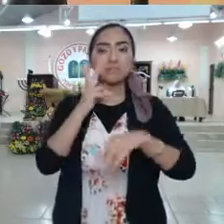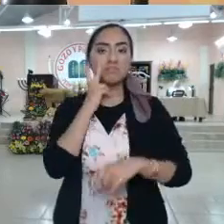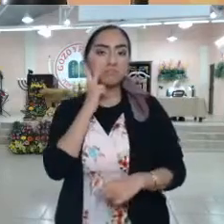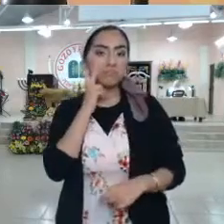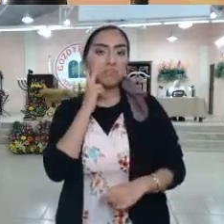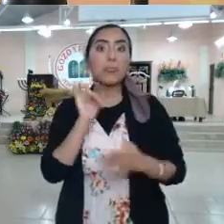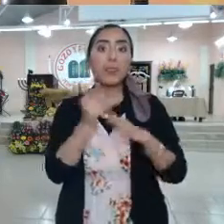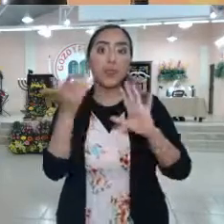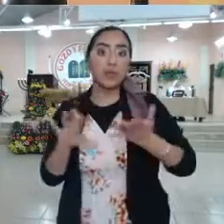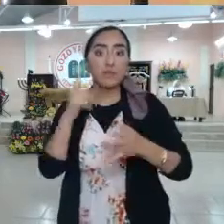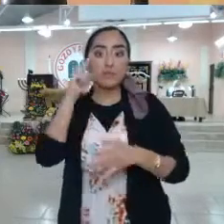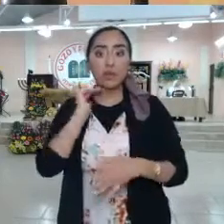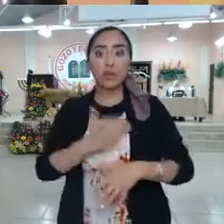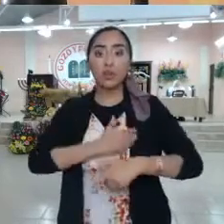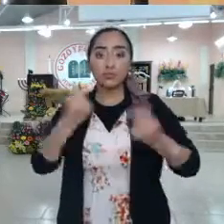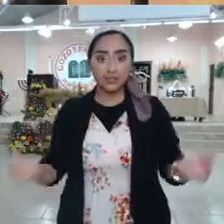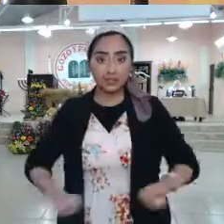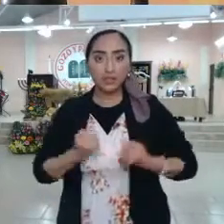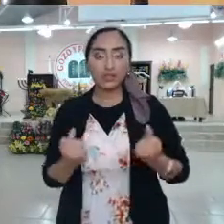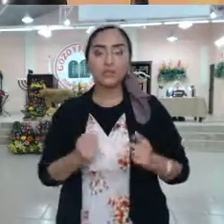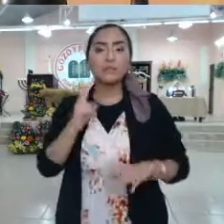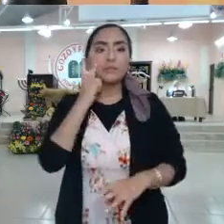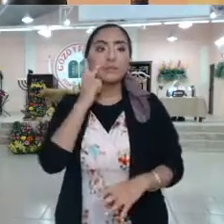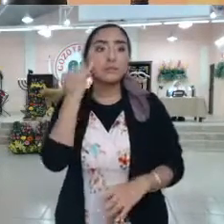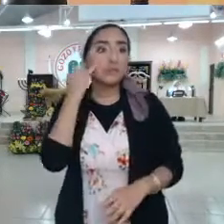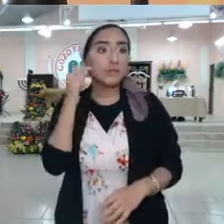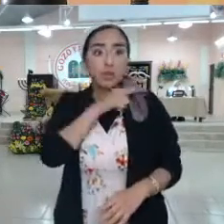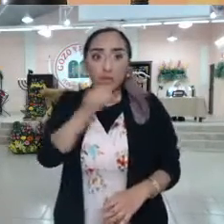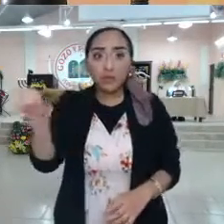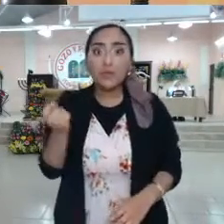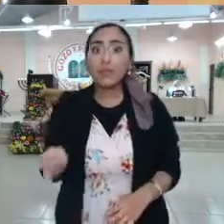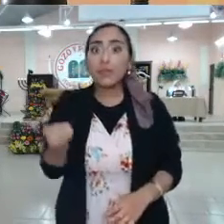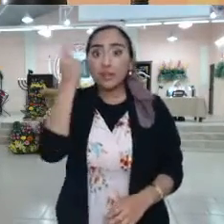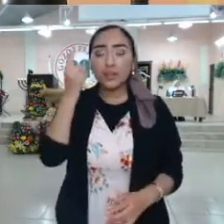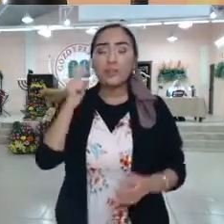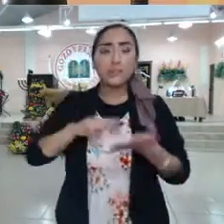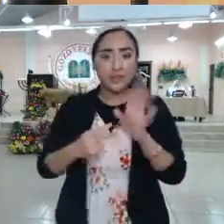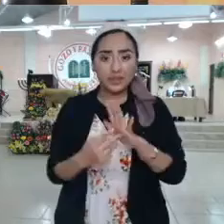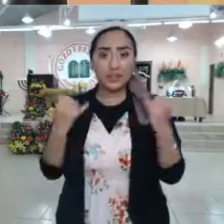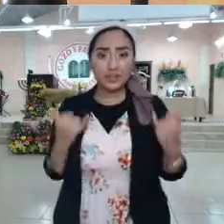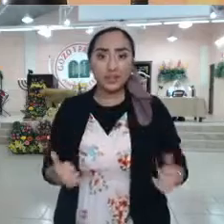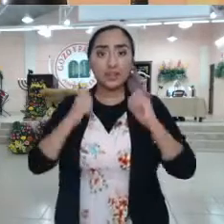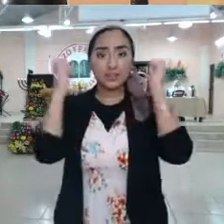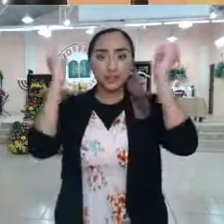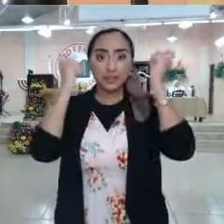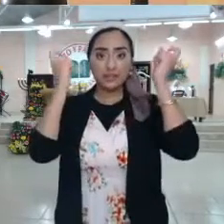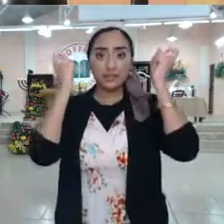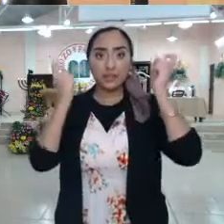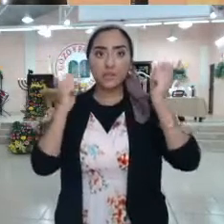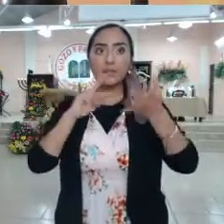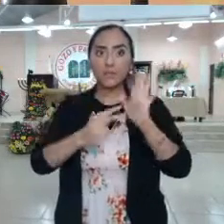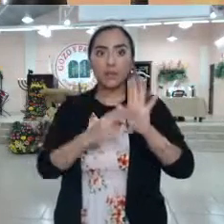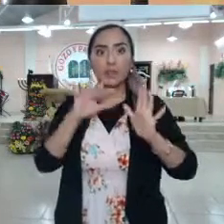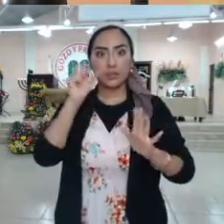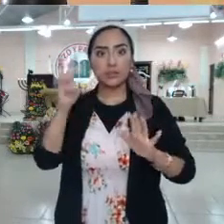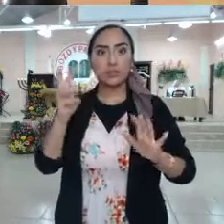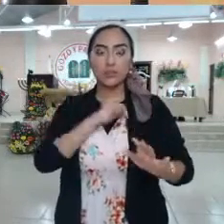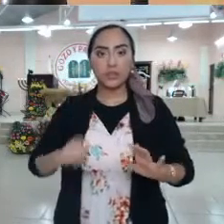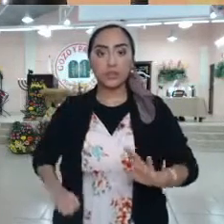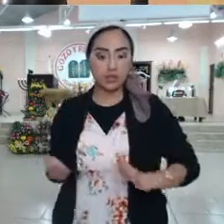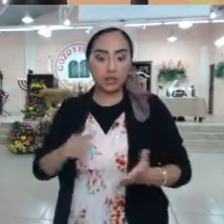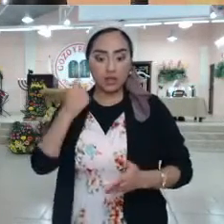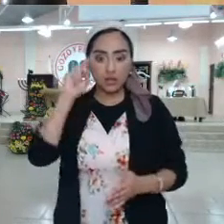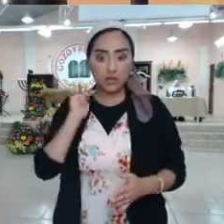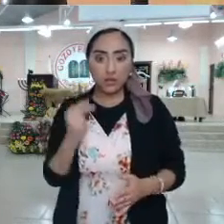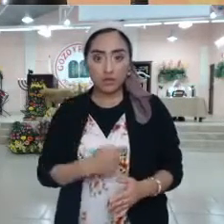explains that He died for our sins. If someone understands well the meaning of this feast, is that Yahshua